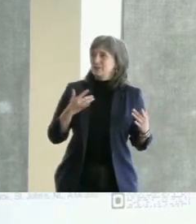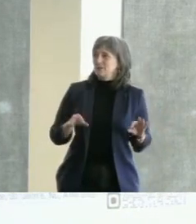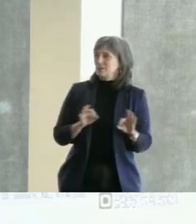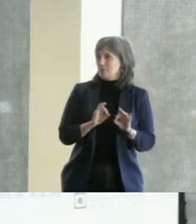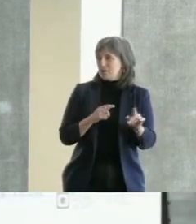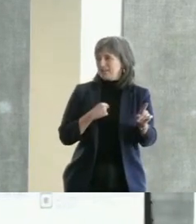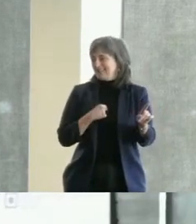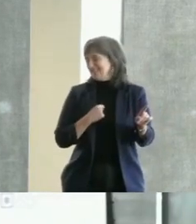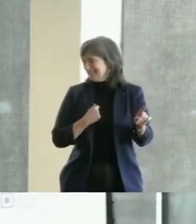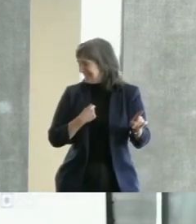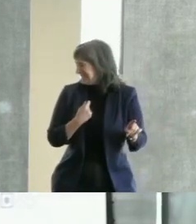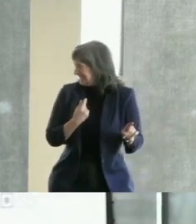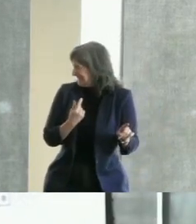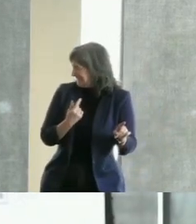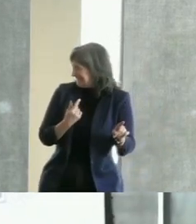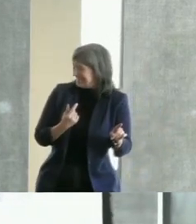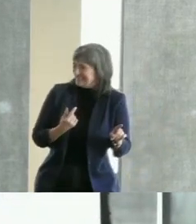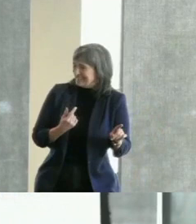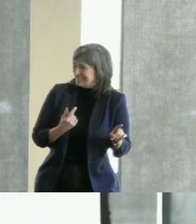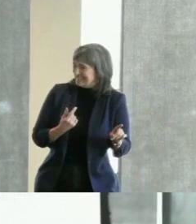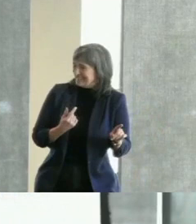important.